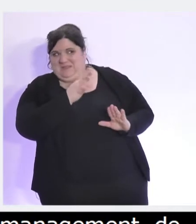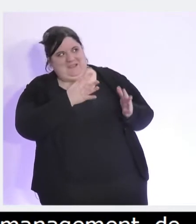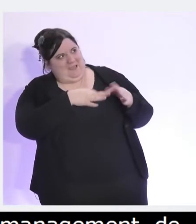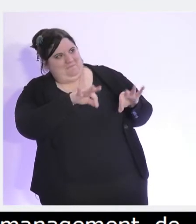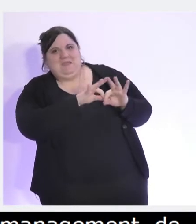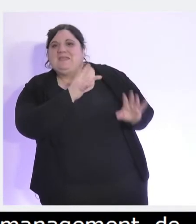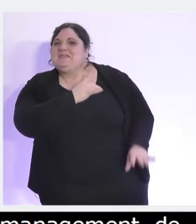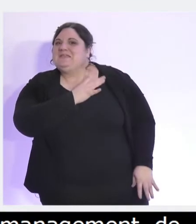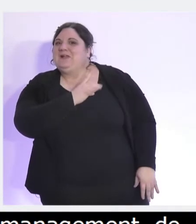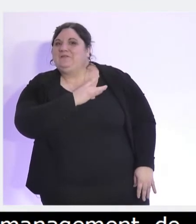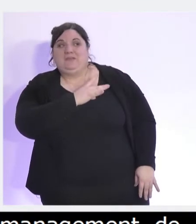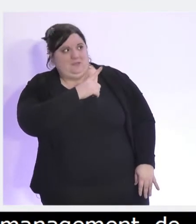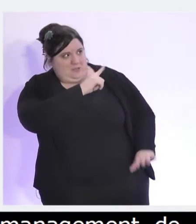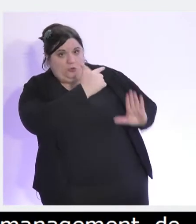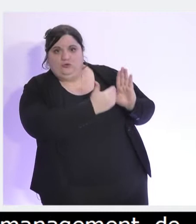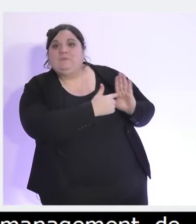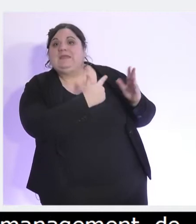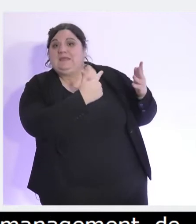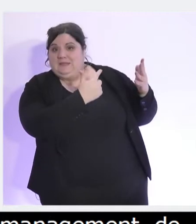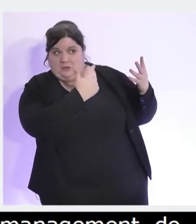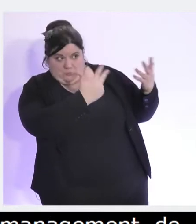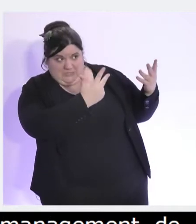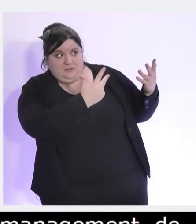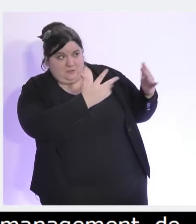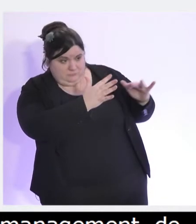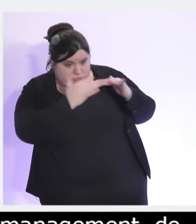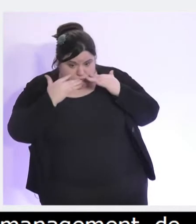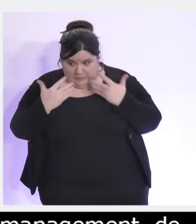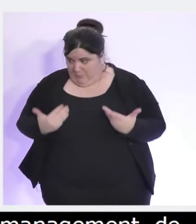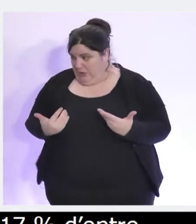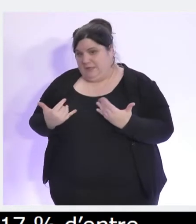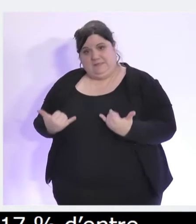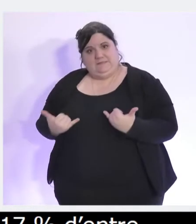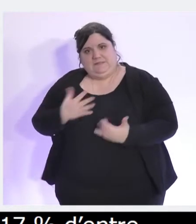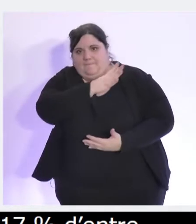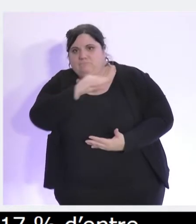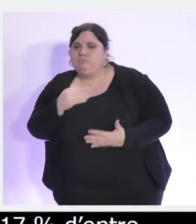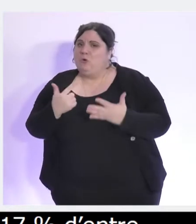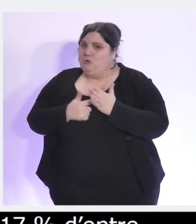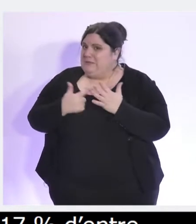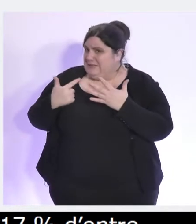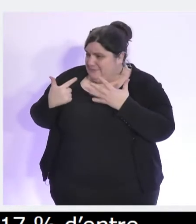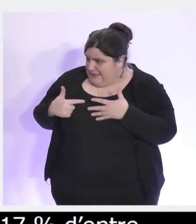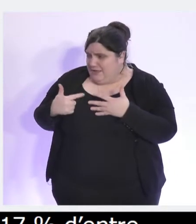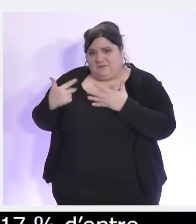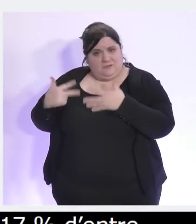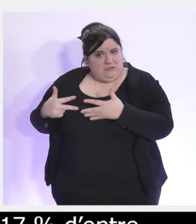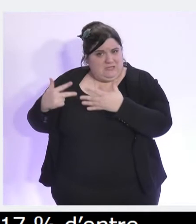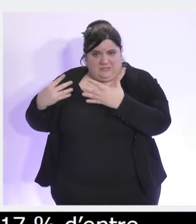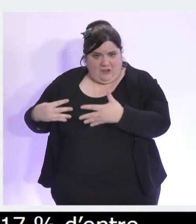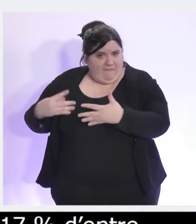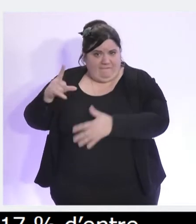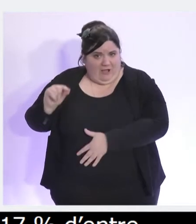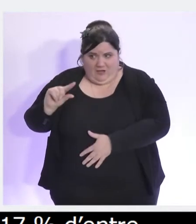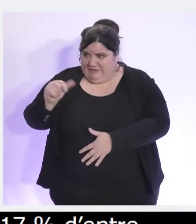that it was the Irish who allowed us to discover this in 2008, and then it was implemented elsewhere. So it really is a